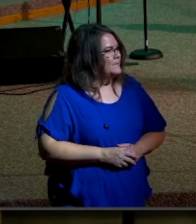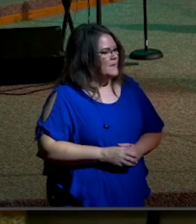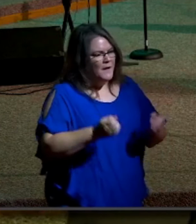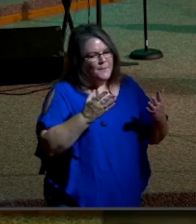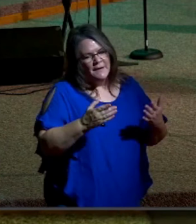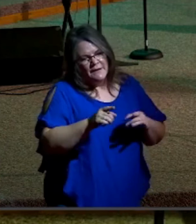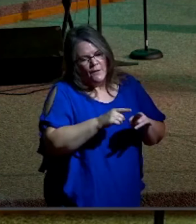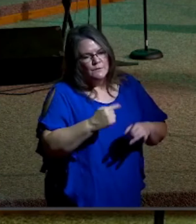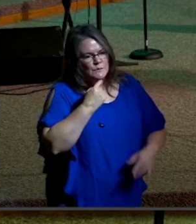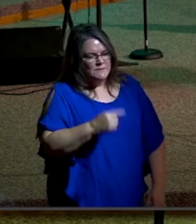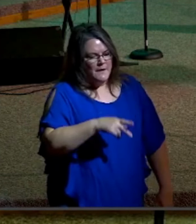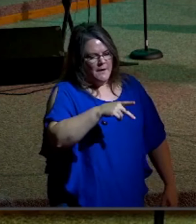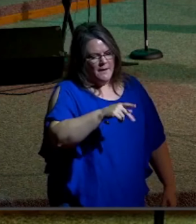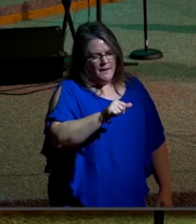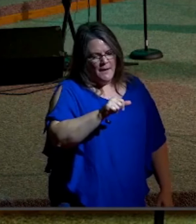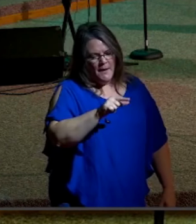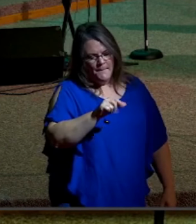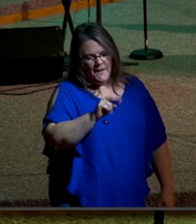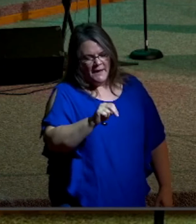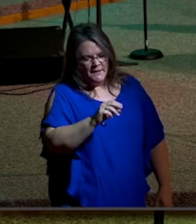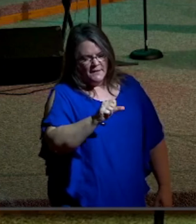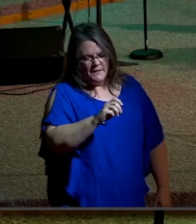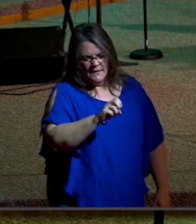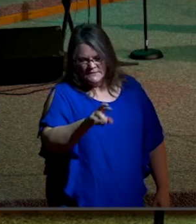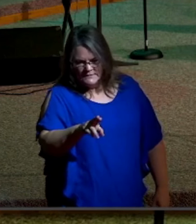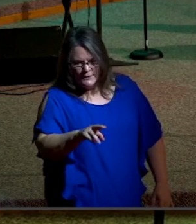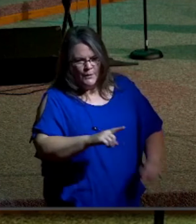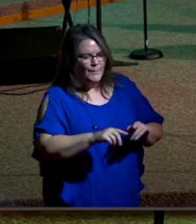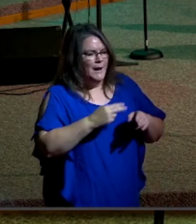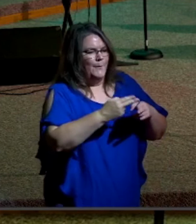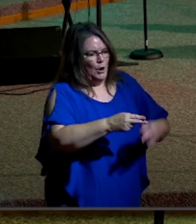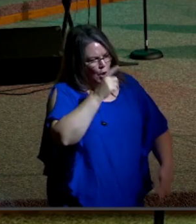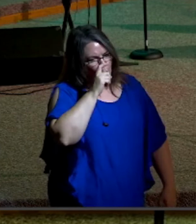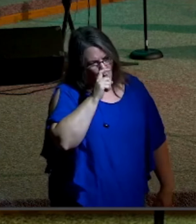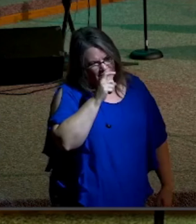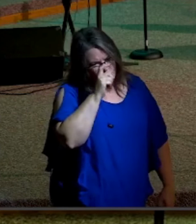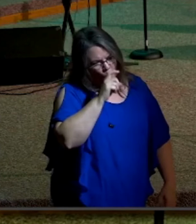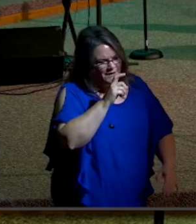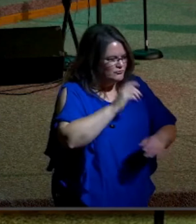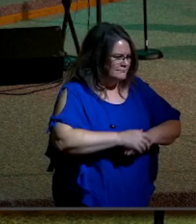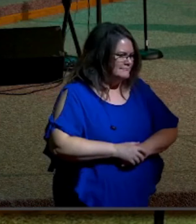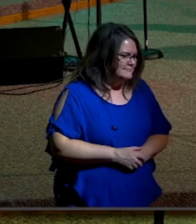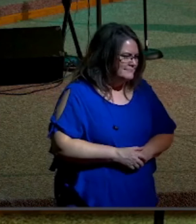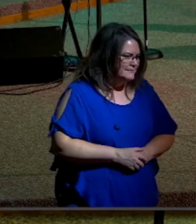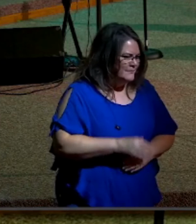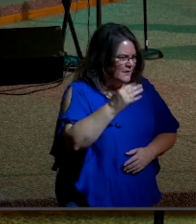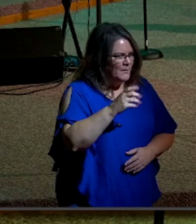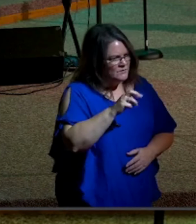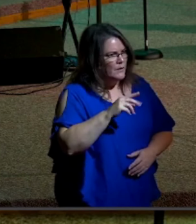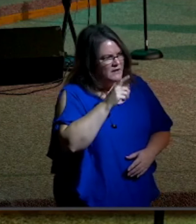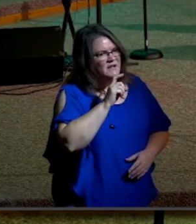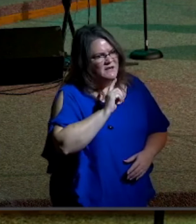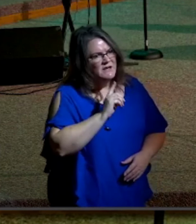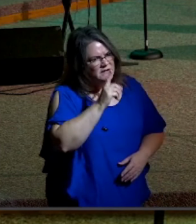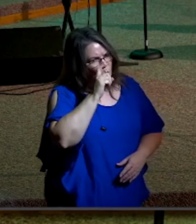pagan seer, but I'm just going to call it what it is. It's a witch. Pastor Eric's like, it's a witch.